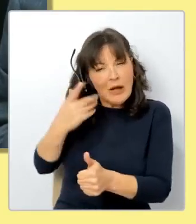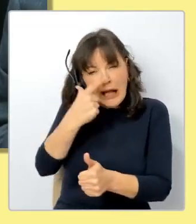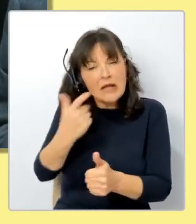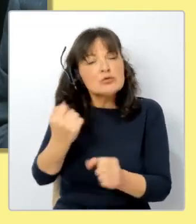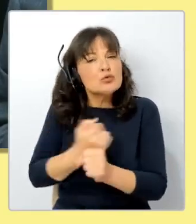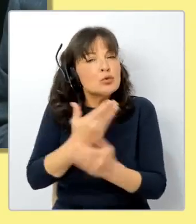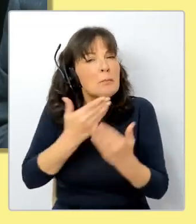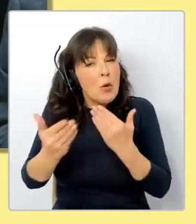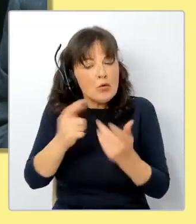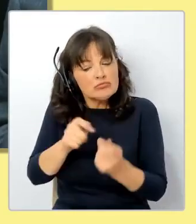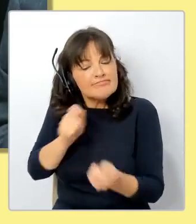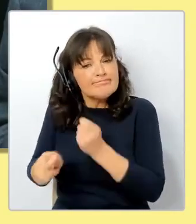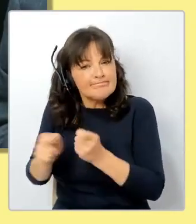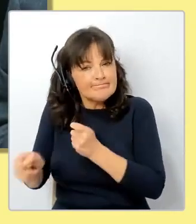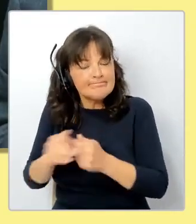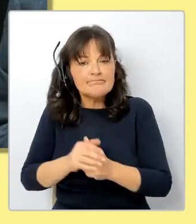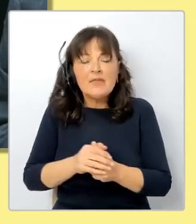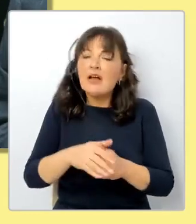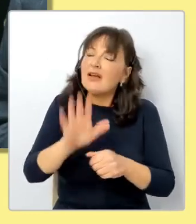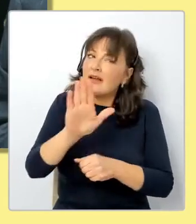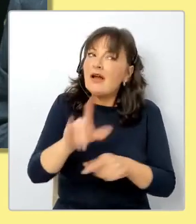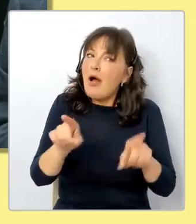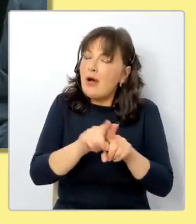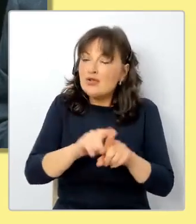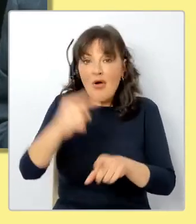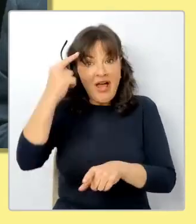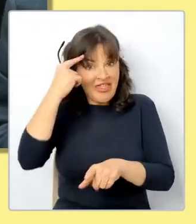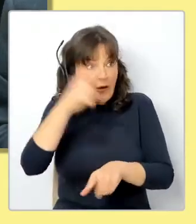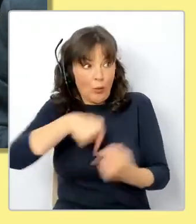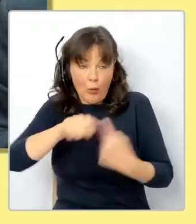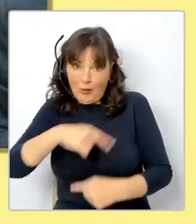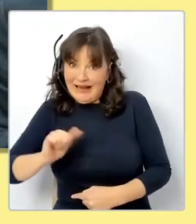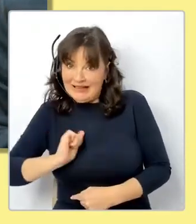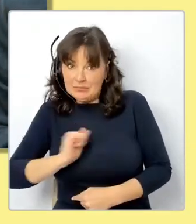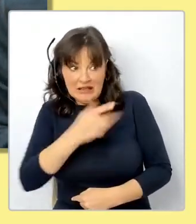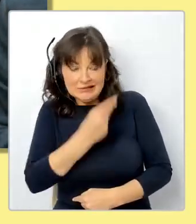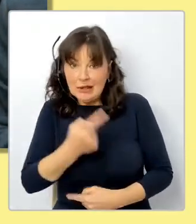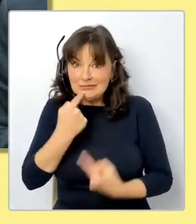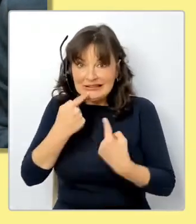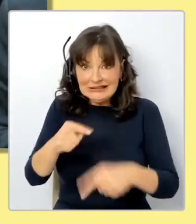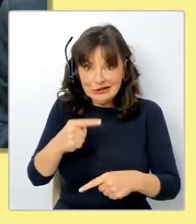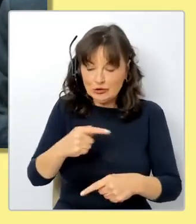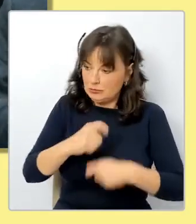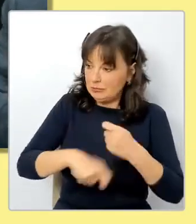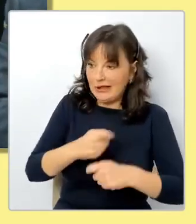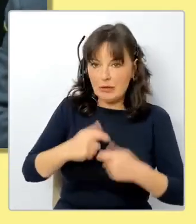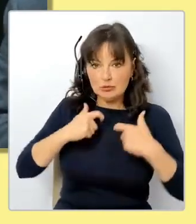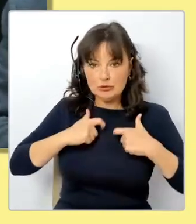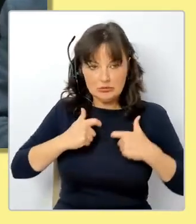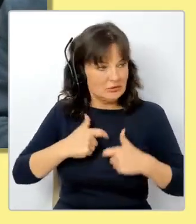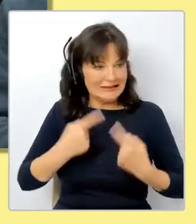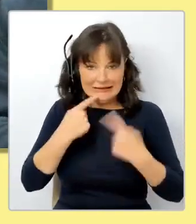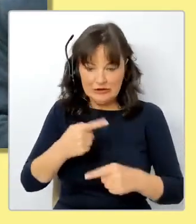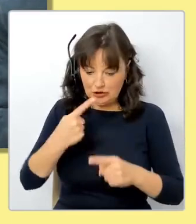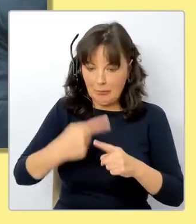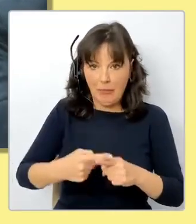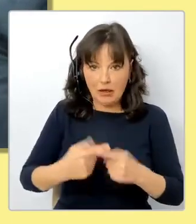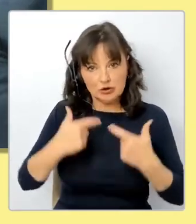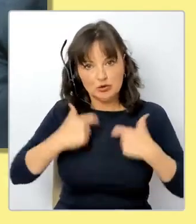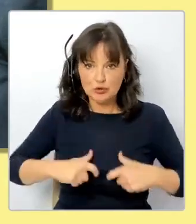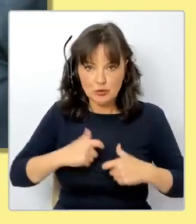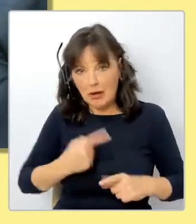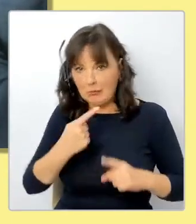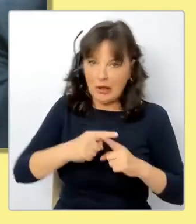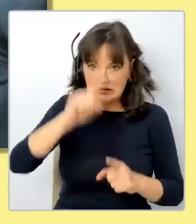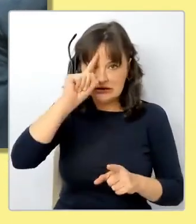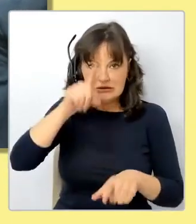to be acting as social workers. They're being expected to act as psychologists as well. And that is obviously taking up their